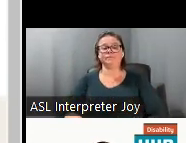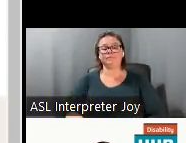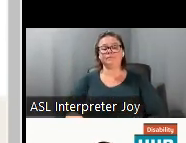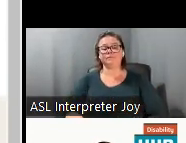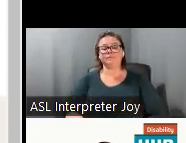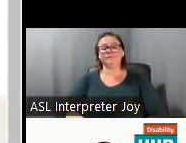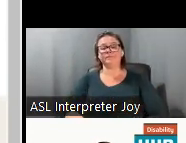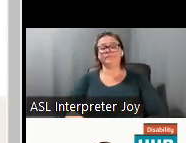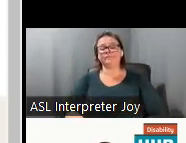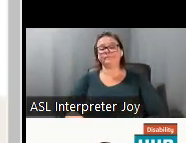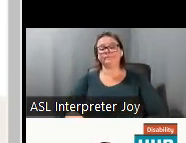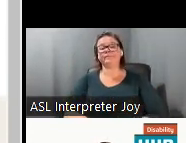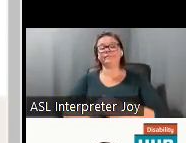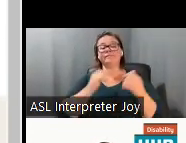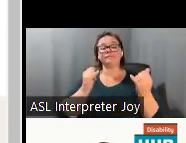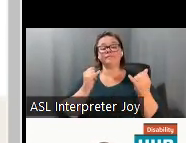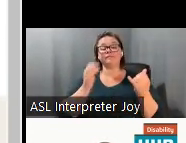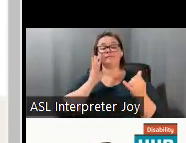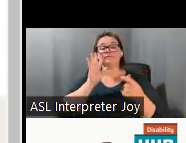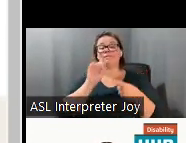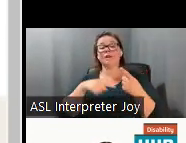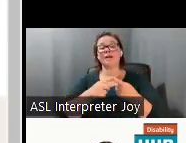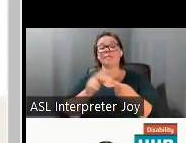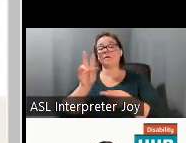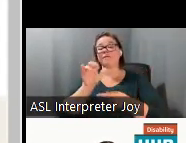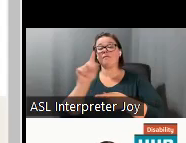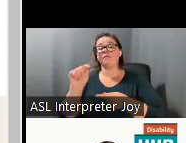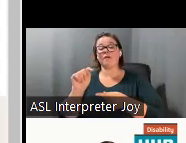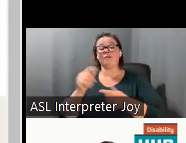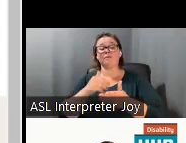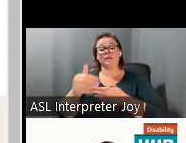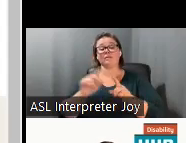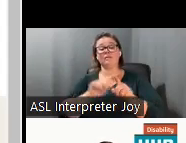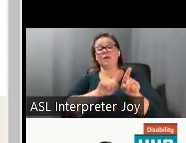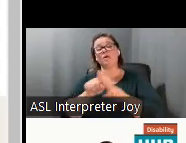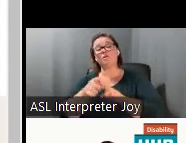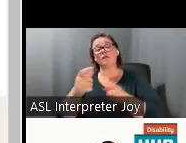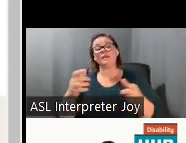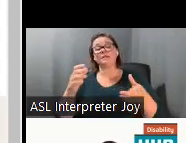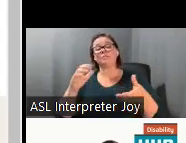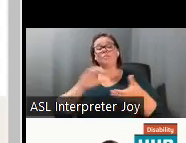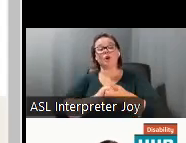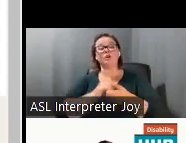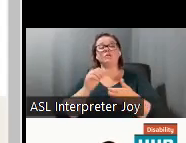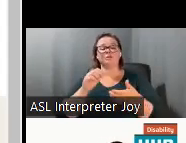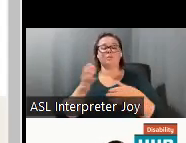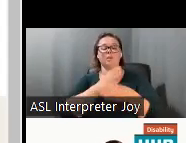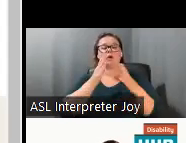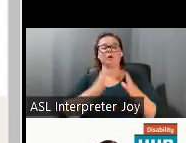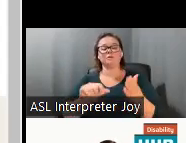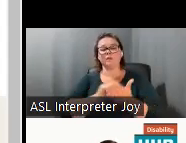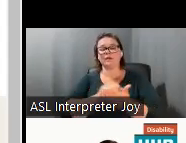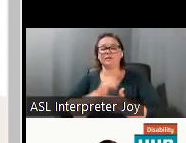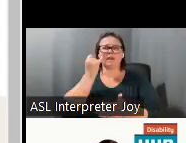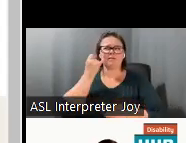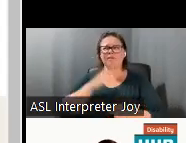We're going to dive into the vault next, but also on this partners page, if you're like, oh, Marcy made no sense, or you can't